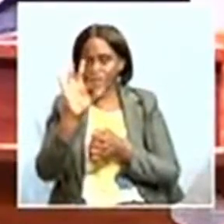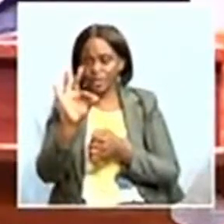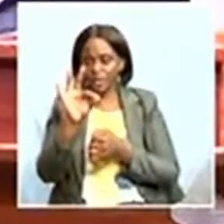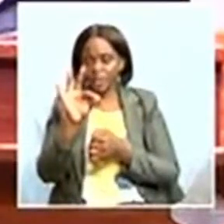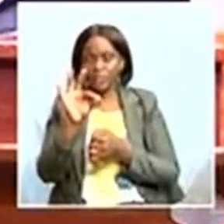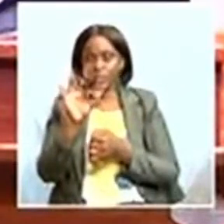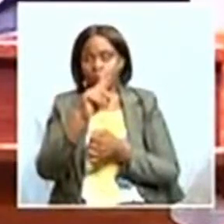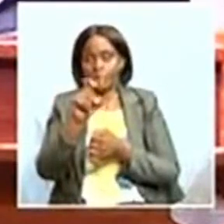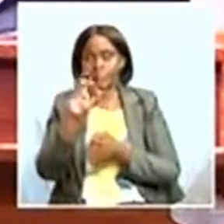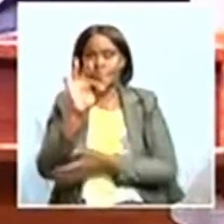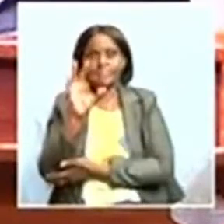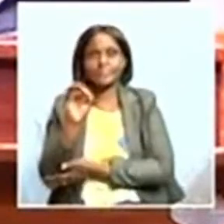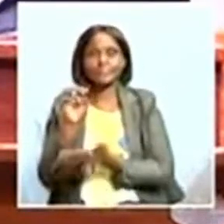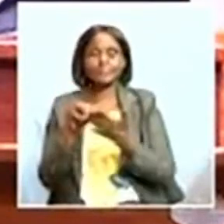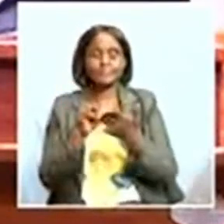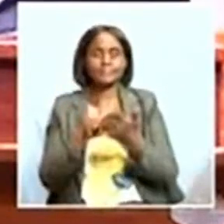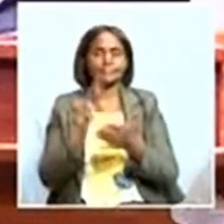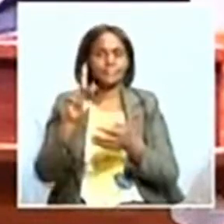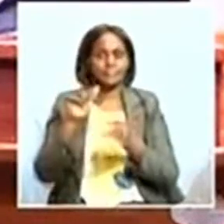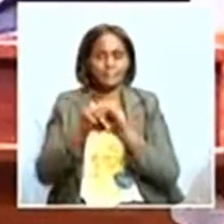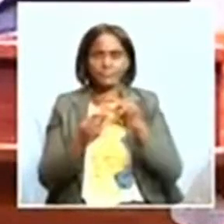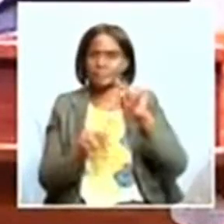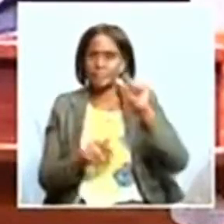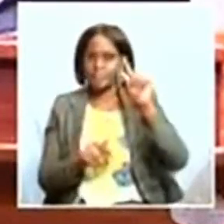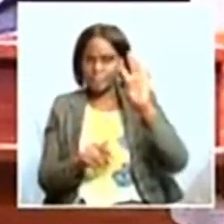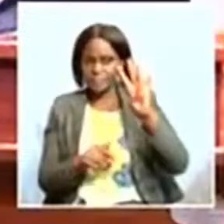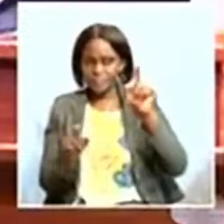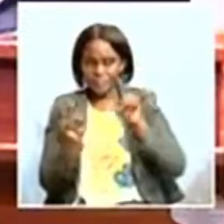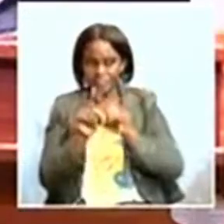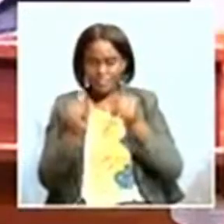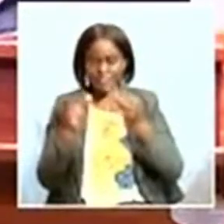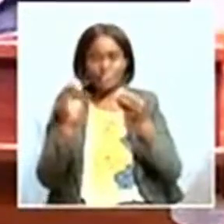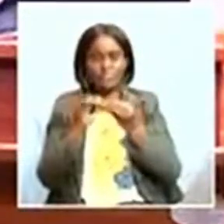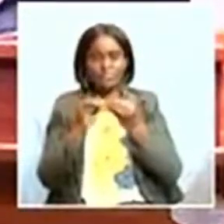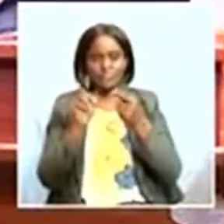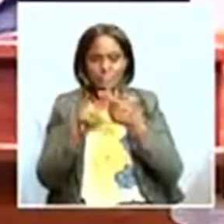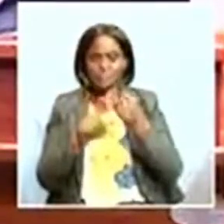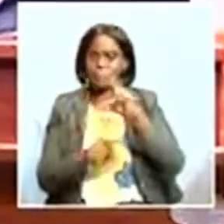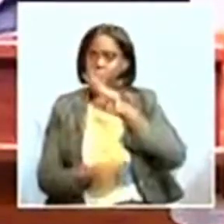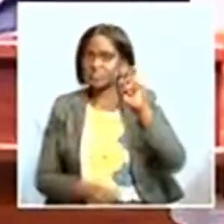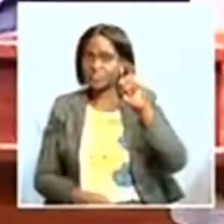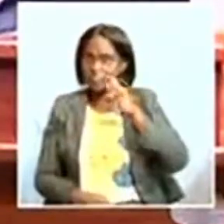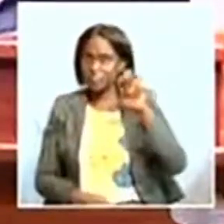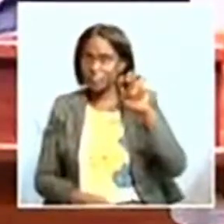190 million kwacha in 2024, and further to 230